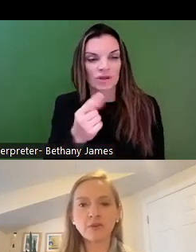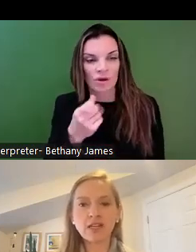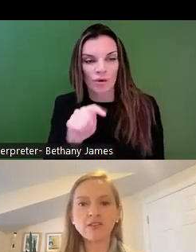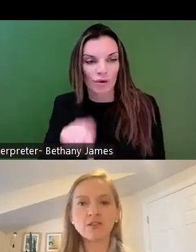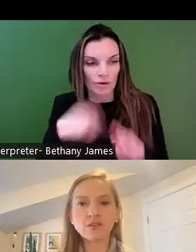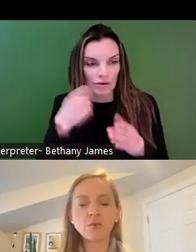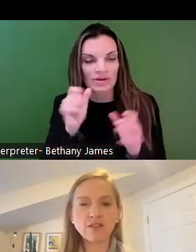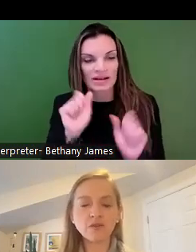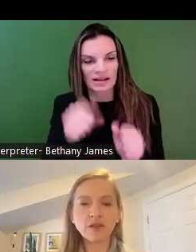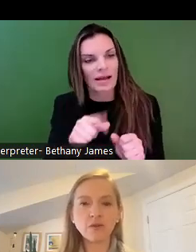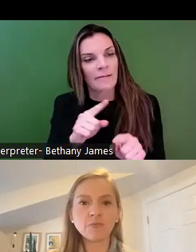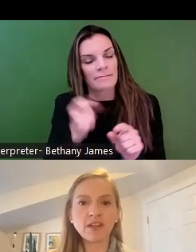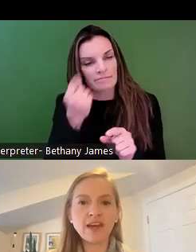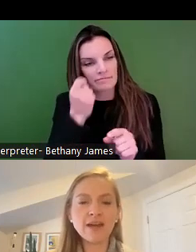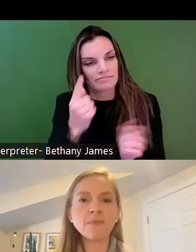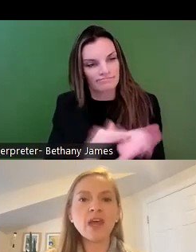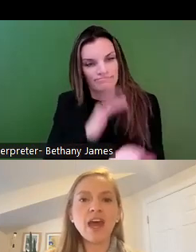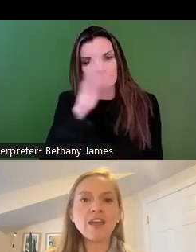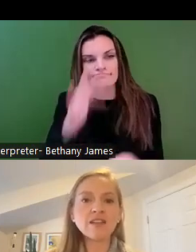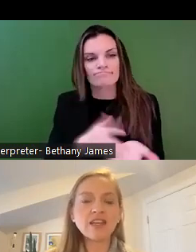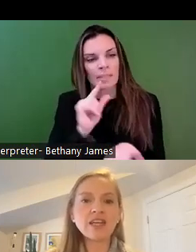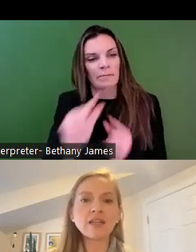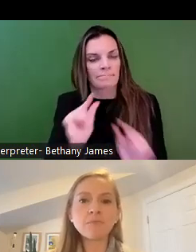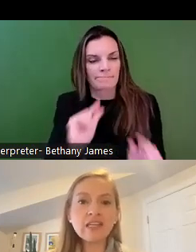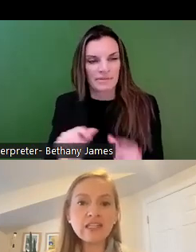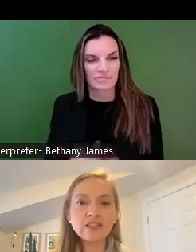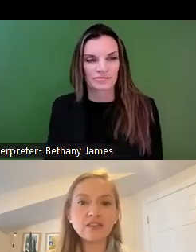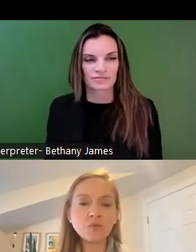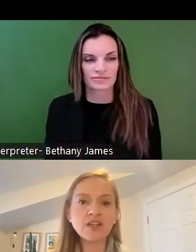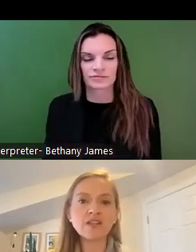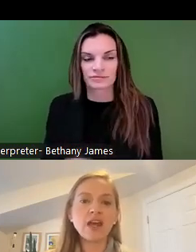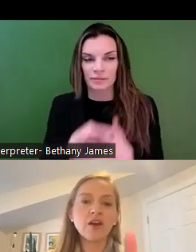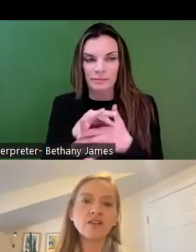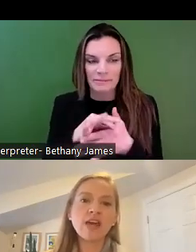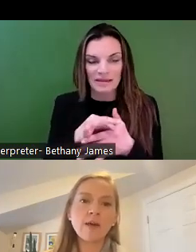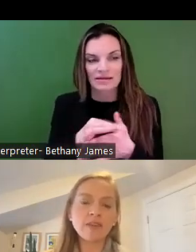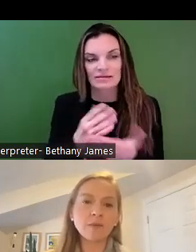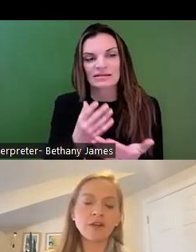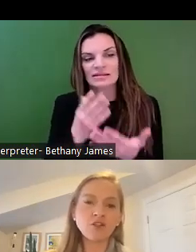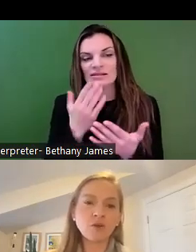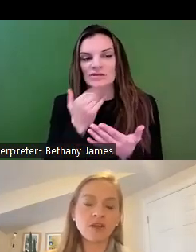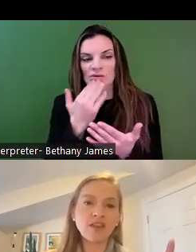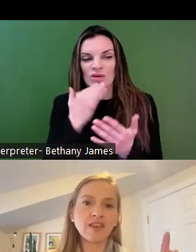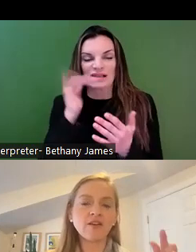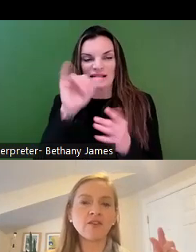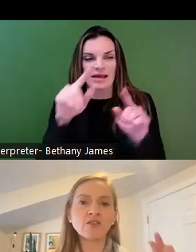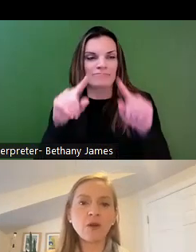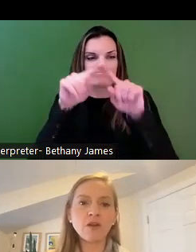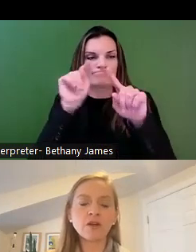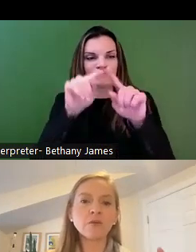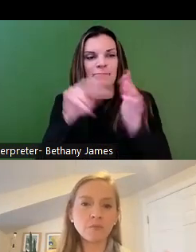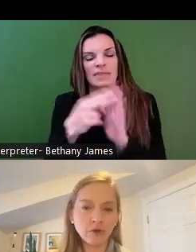as frequently. So there's ways you can incorporate that. And then meats and sweets are at the top of the pyramid, showing that they're